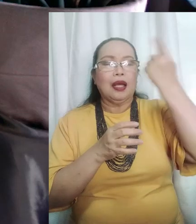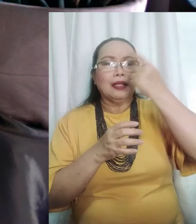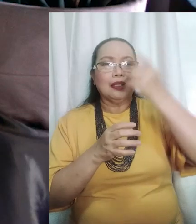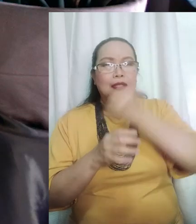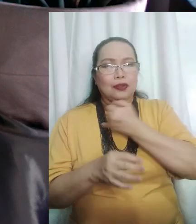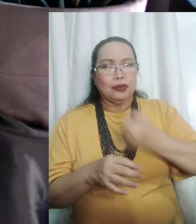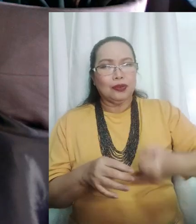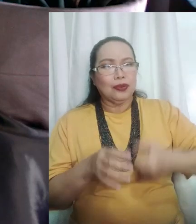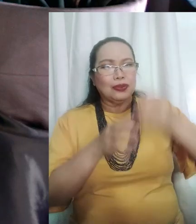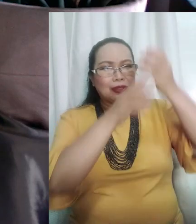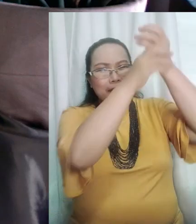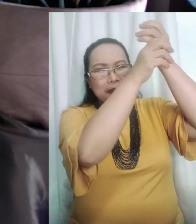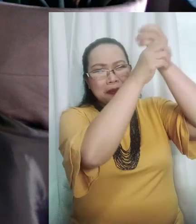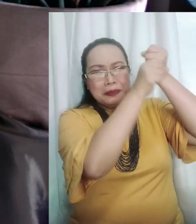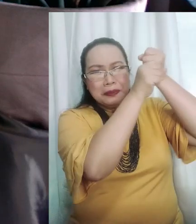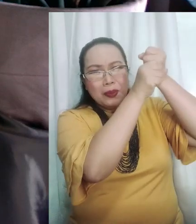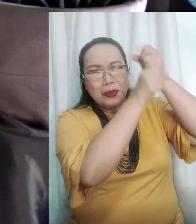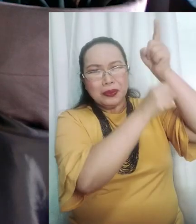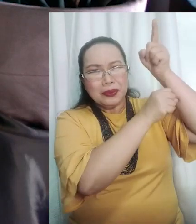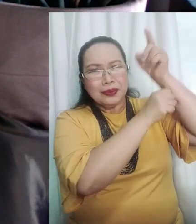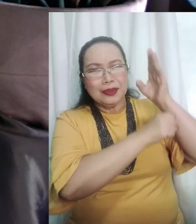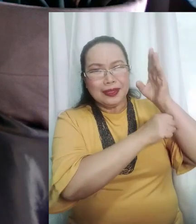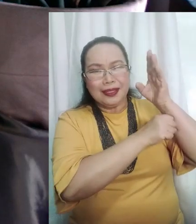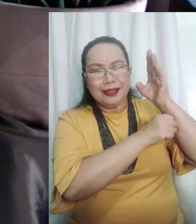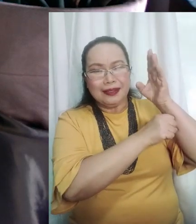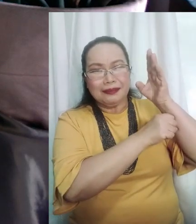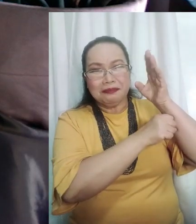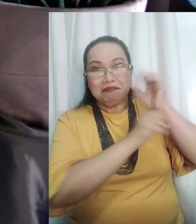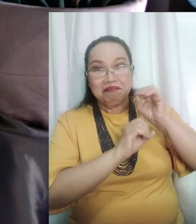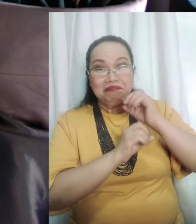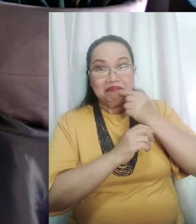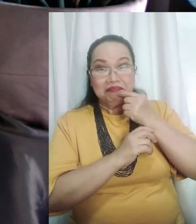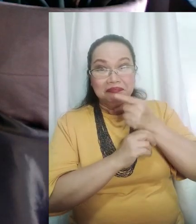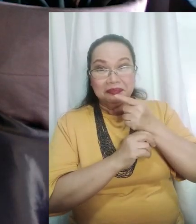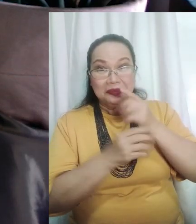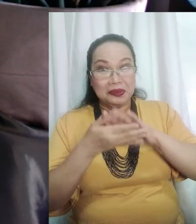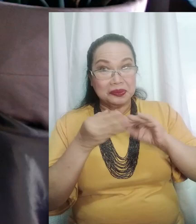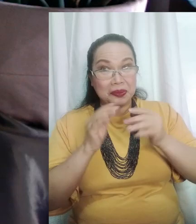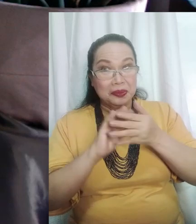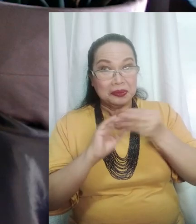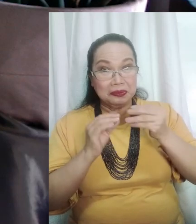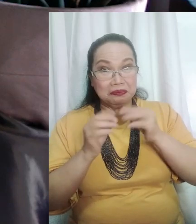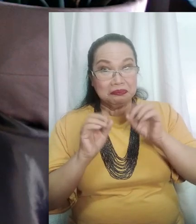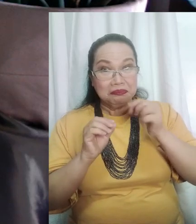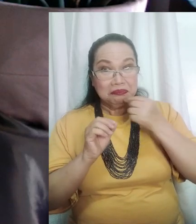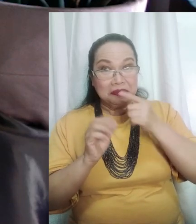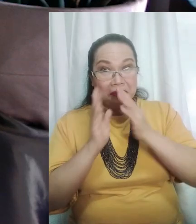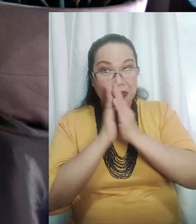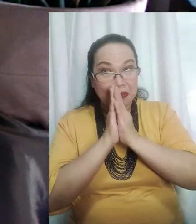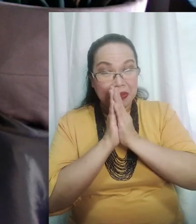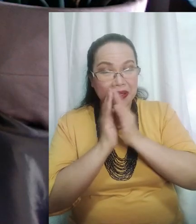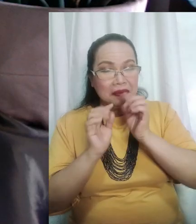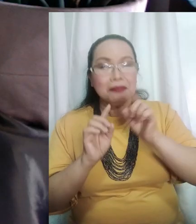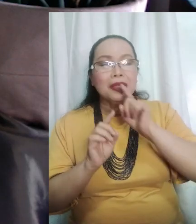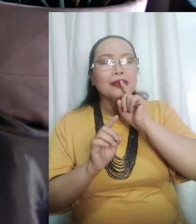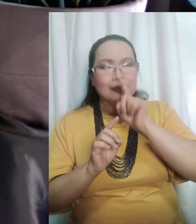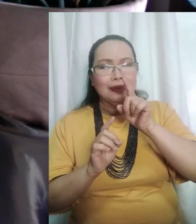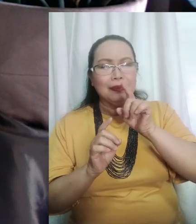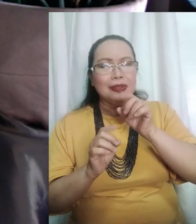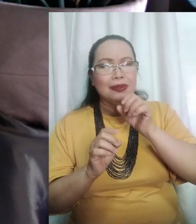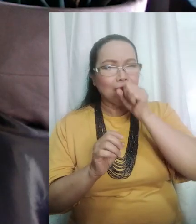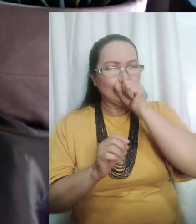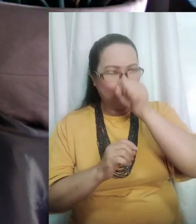that Joseph prayed, but I'm sure he did. That he confessed his arrogance. I'm